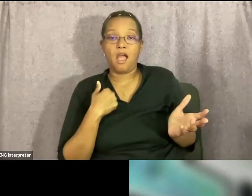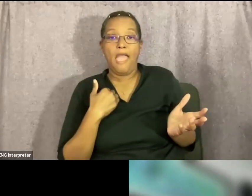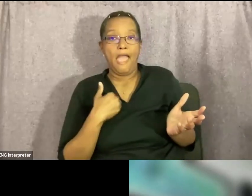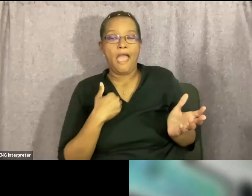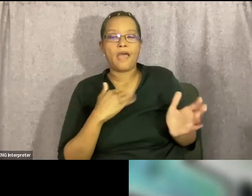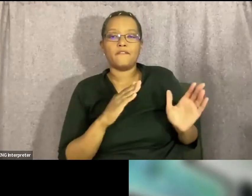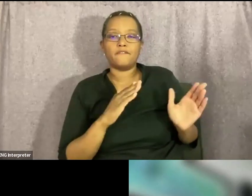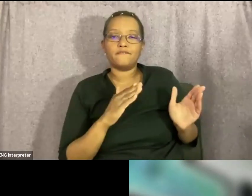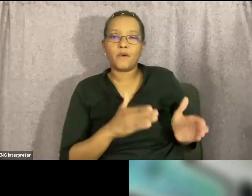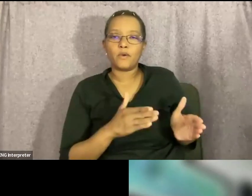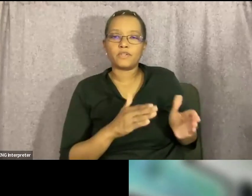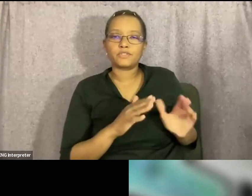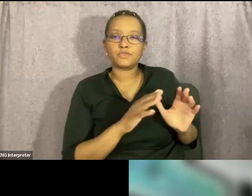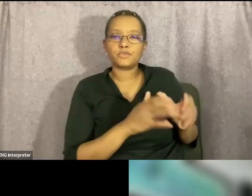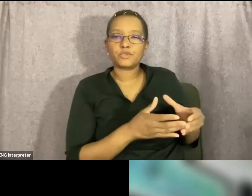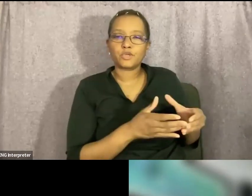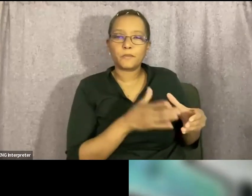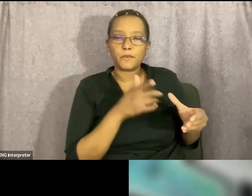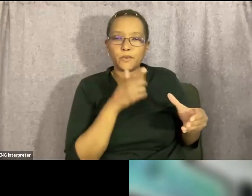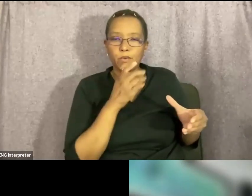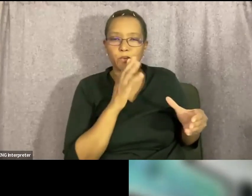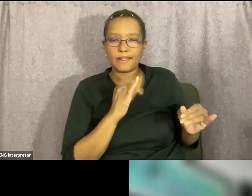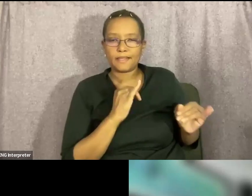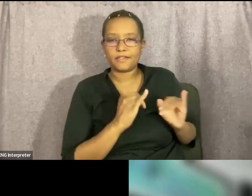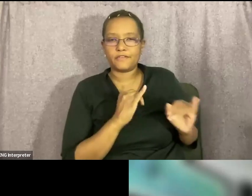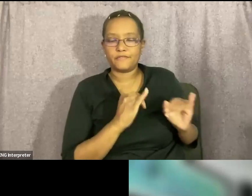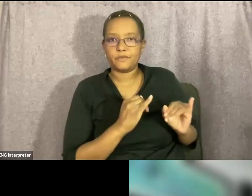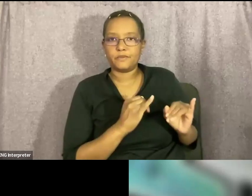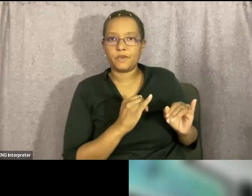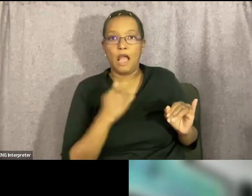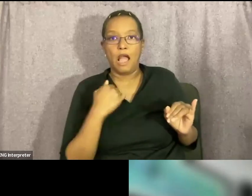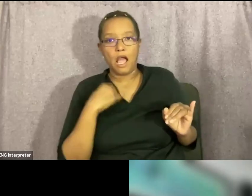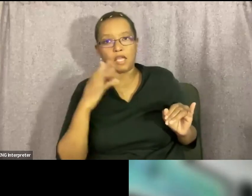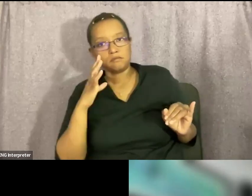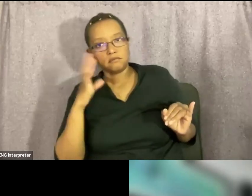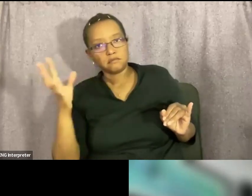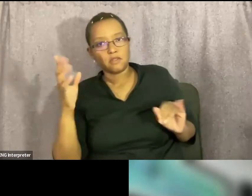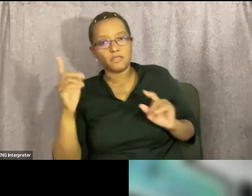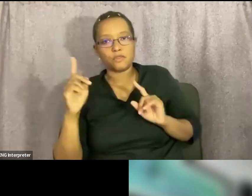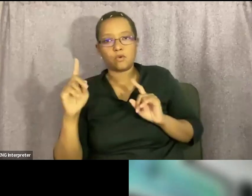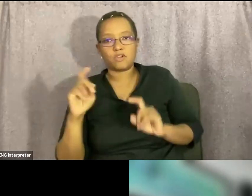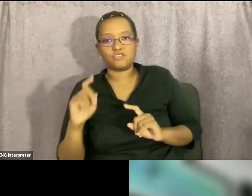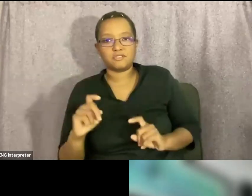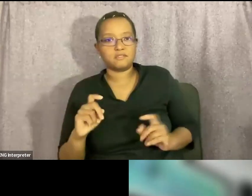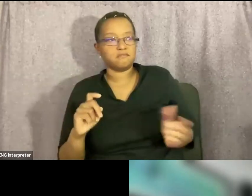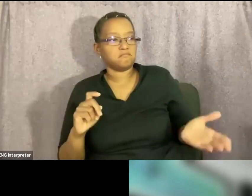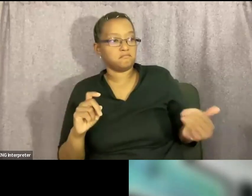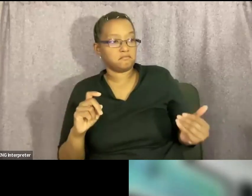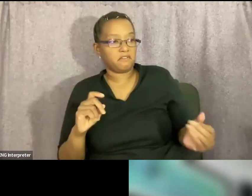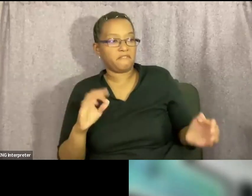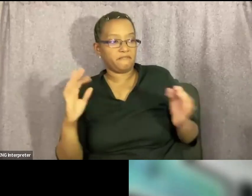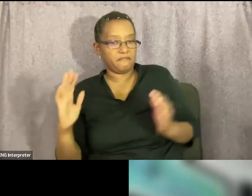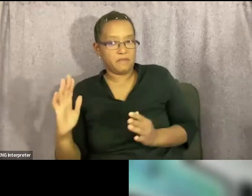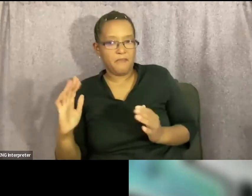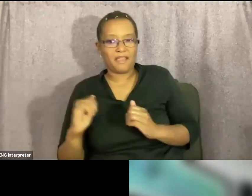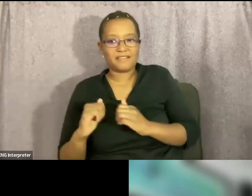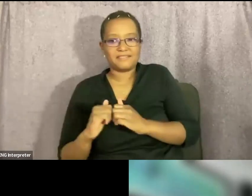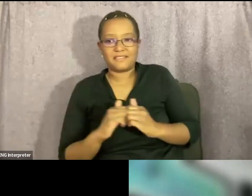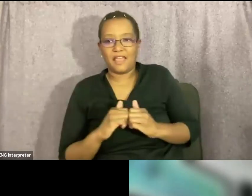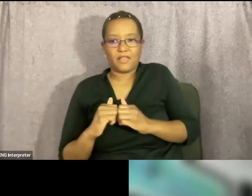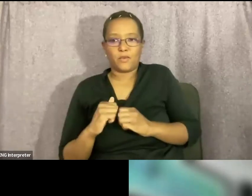publicly available, but it's also collectively held and owned by the people that it's representing. Like this is for us,